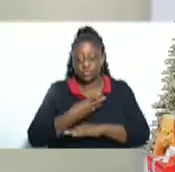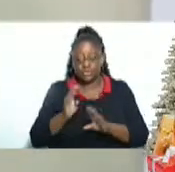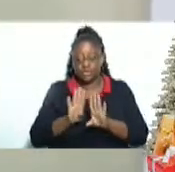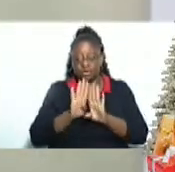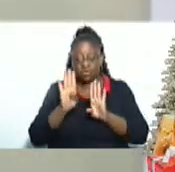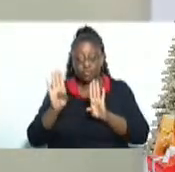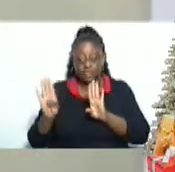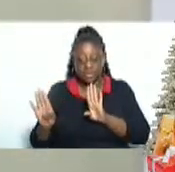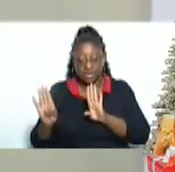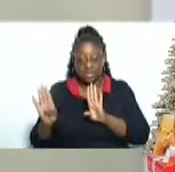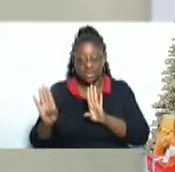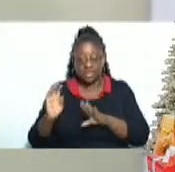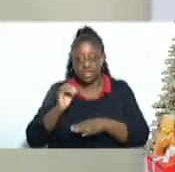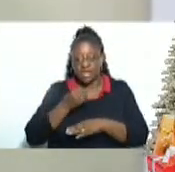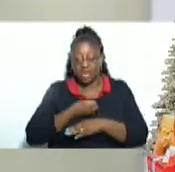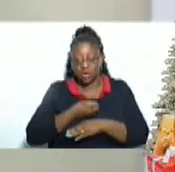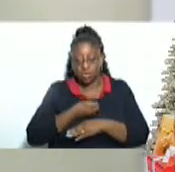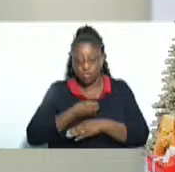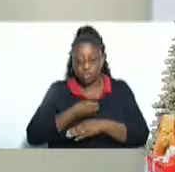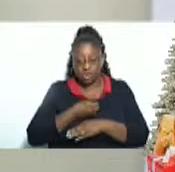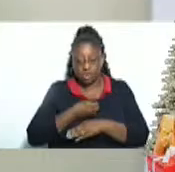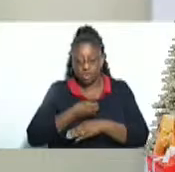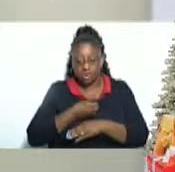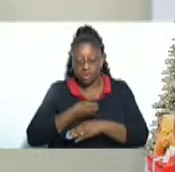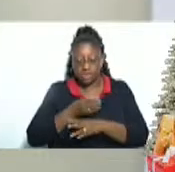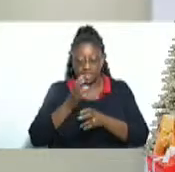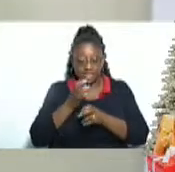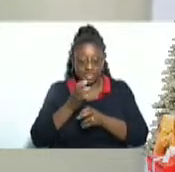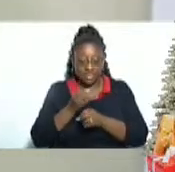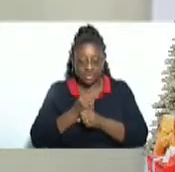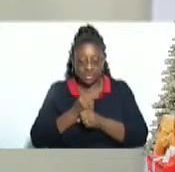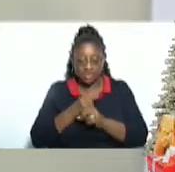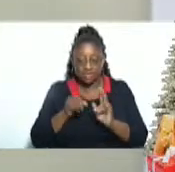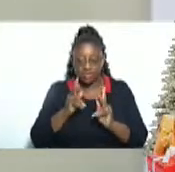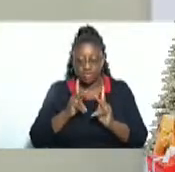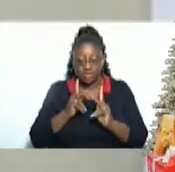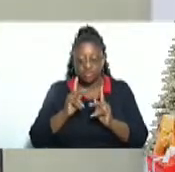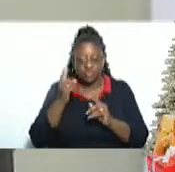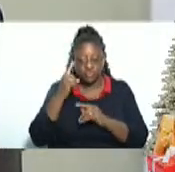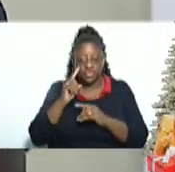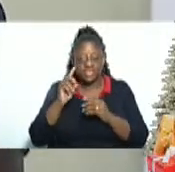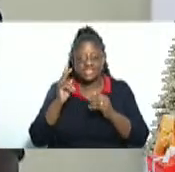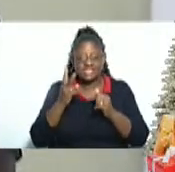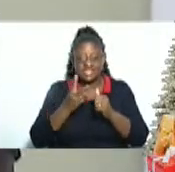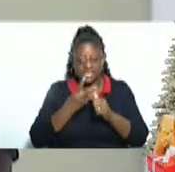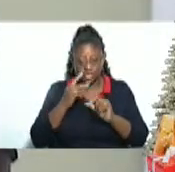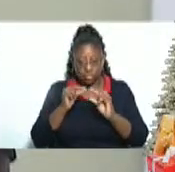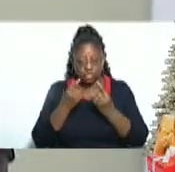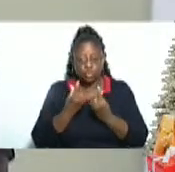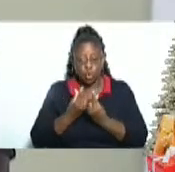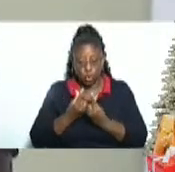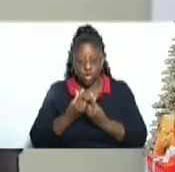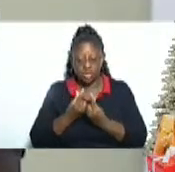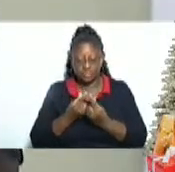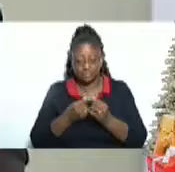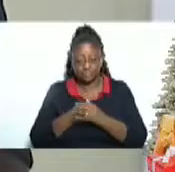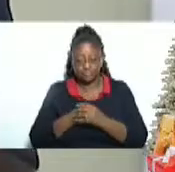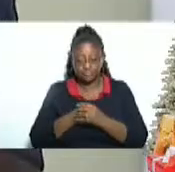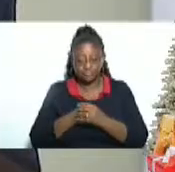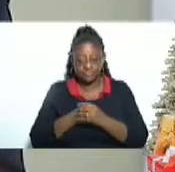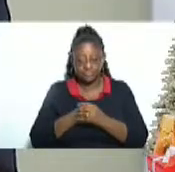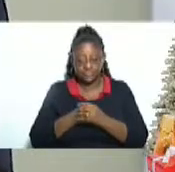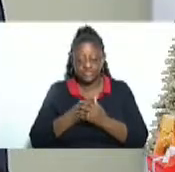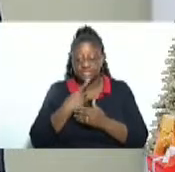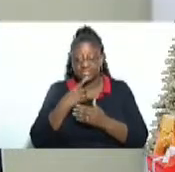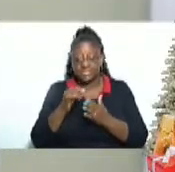opening of our recruitment cycle for the second cohort of the National Youth Guard. I'm putting forward